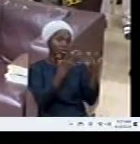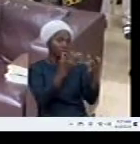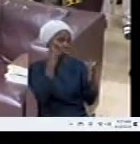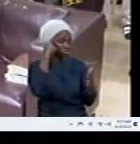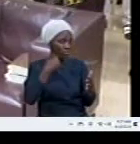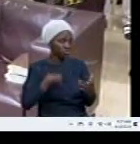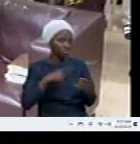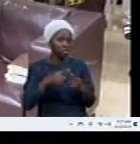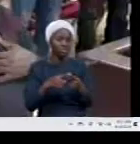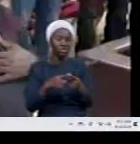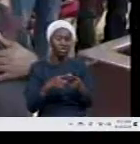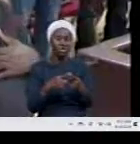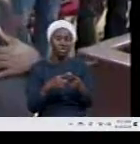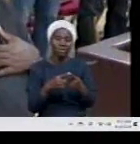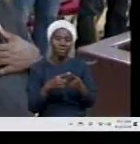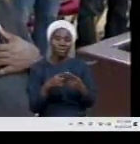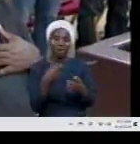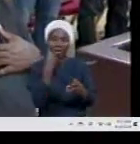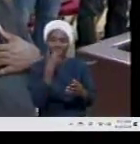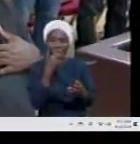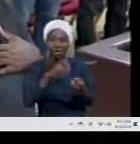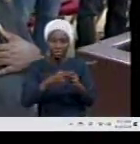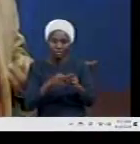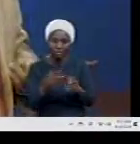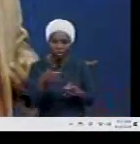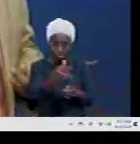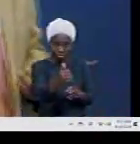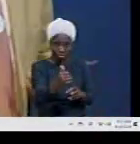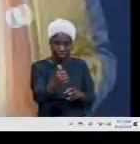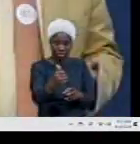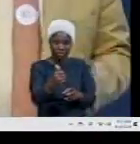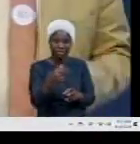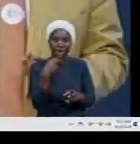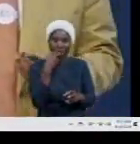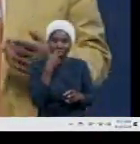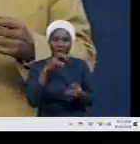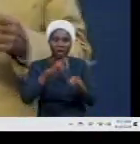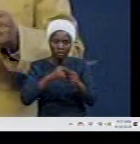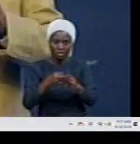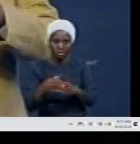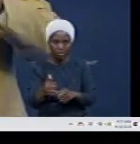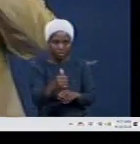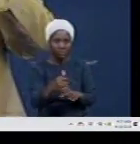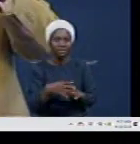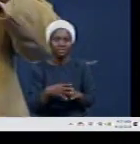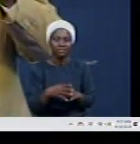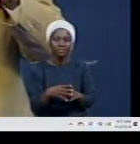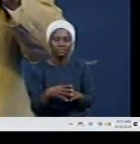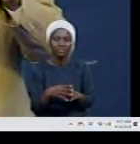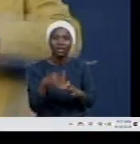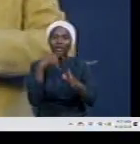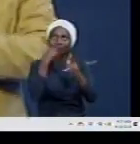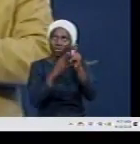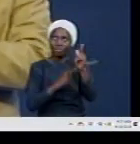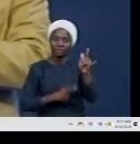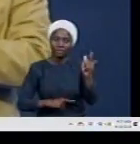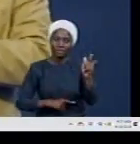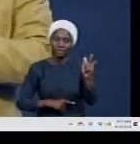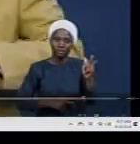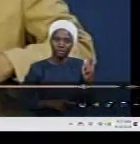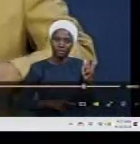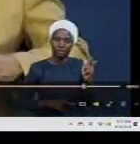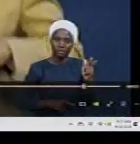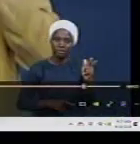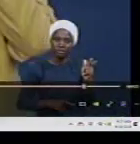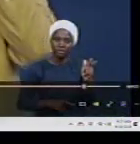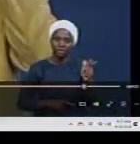to mention the problem. You mention the problem yourself. Tell the Lord. The man